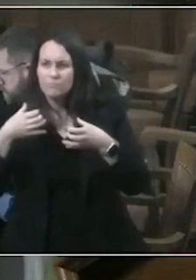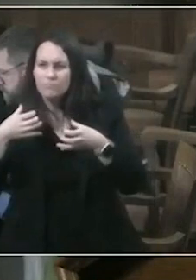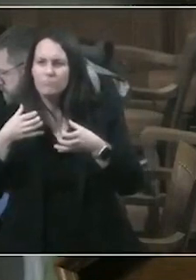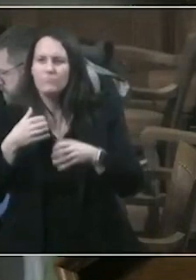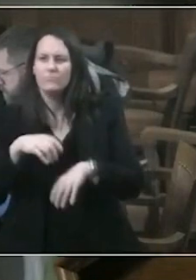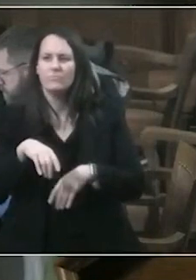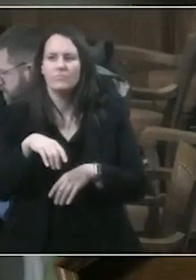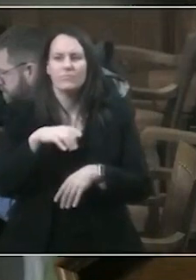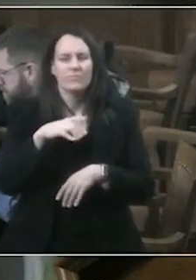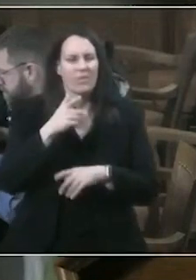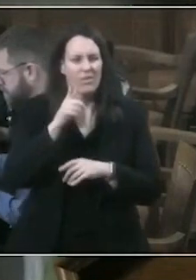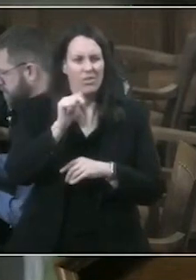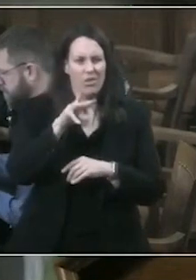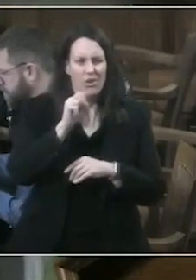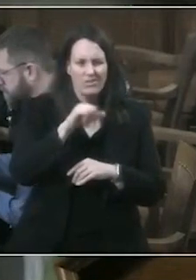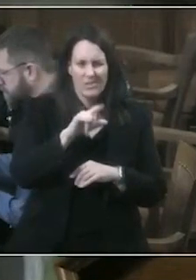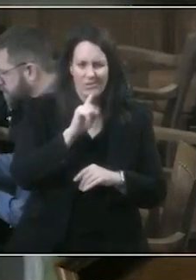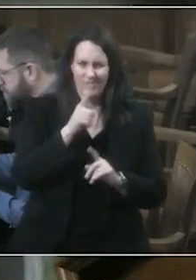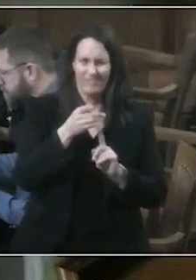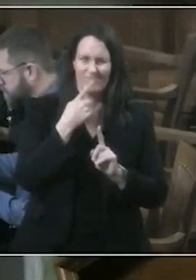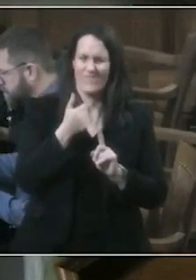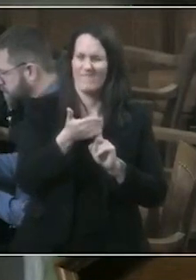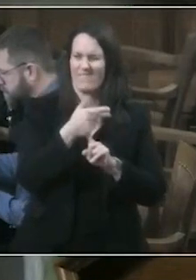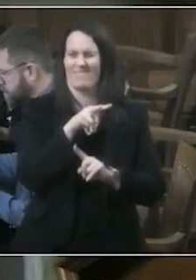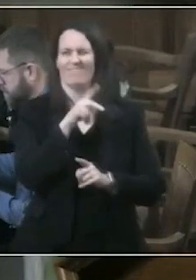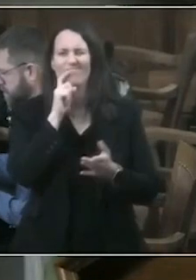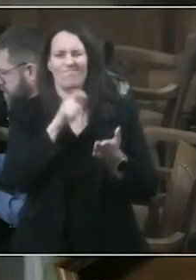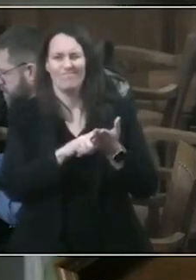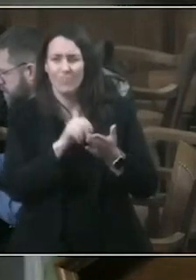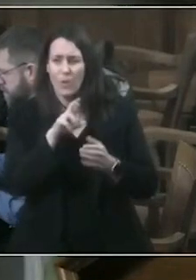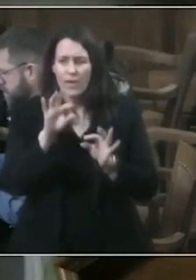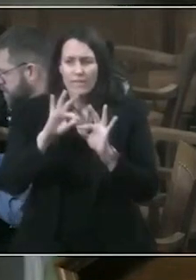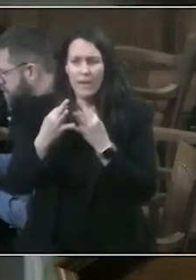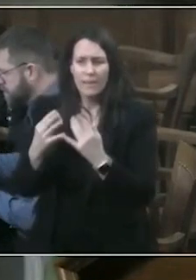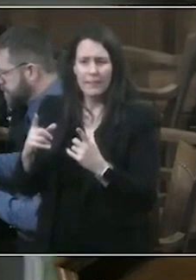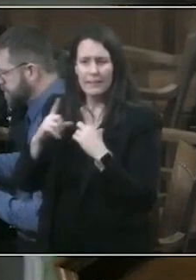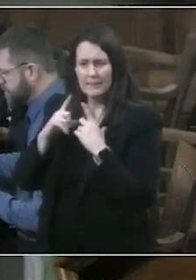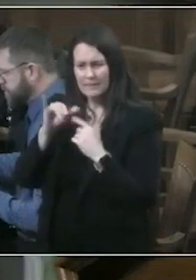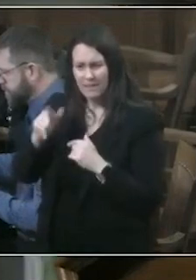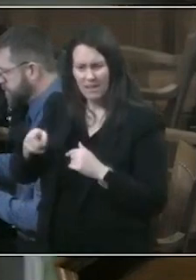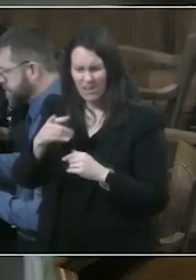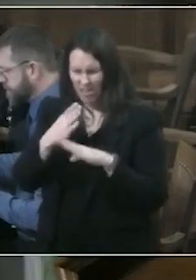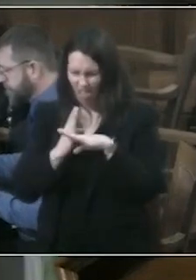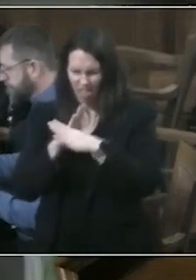red flag laws, and expanding paid family leave. And that's wrong.